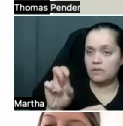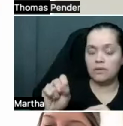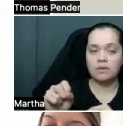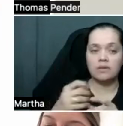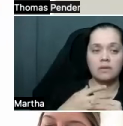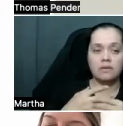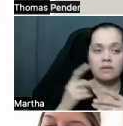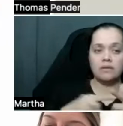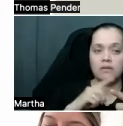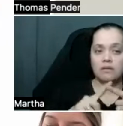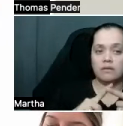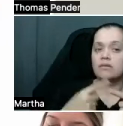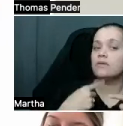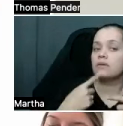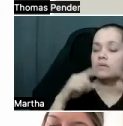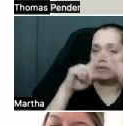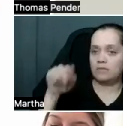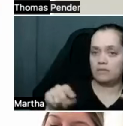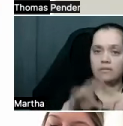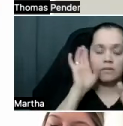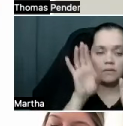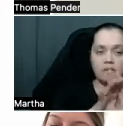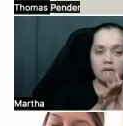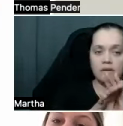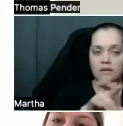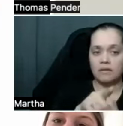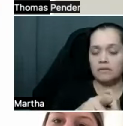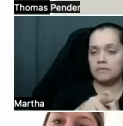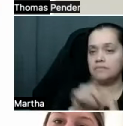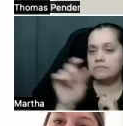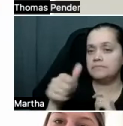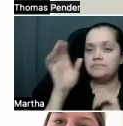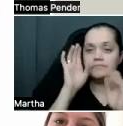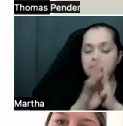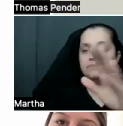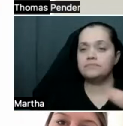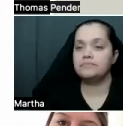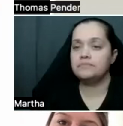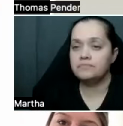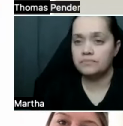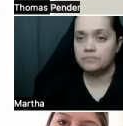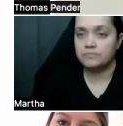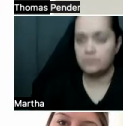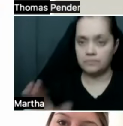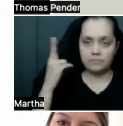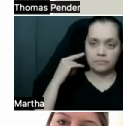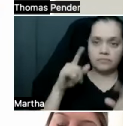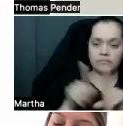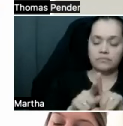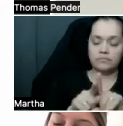And then the red picture is another picture of California, and that's kind of